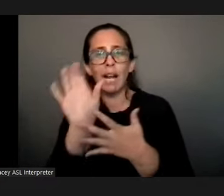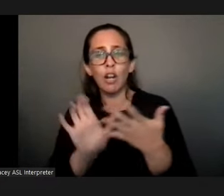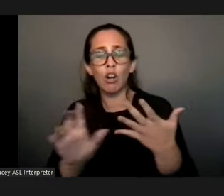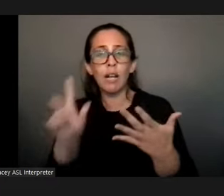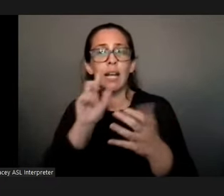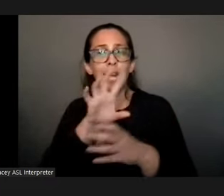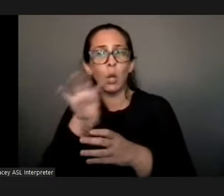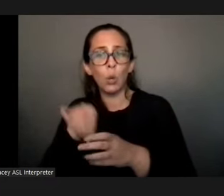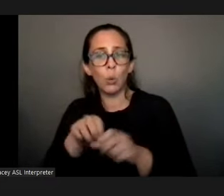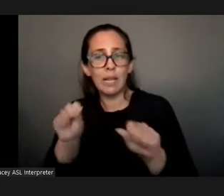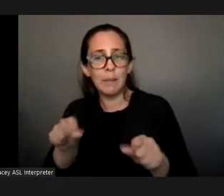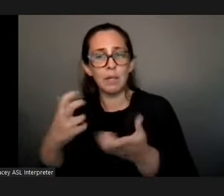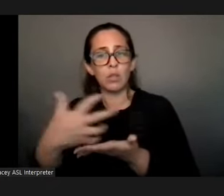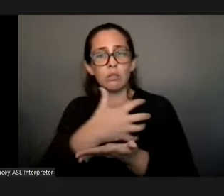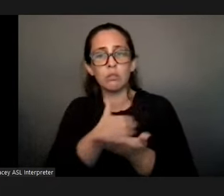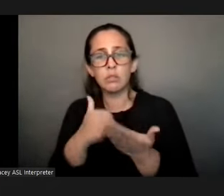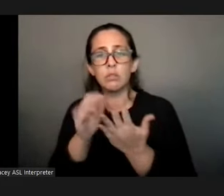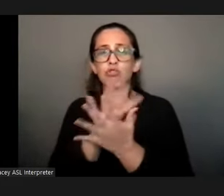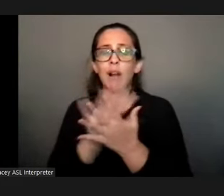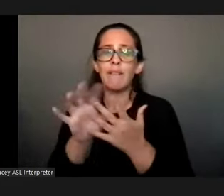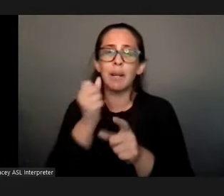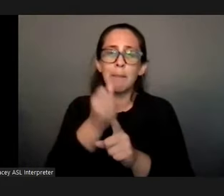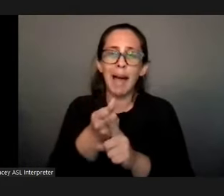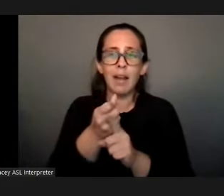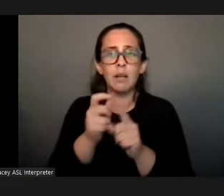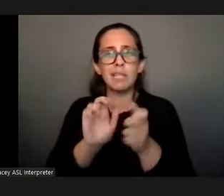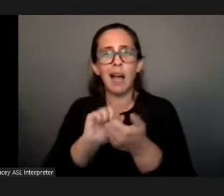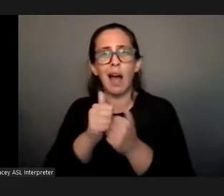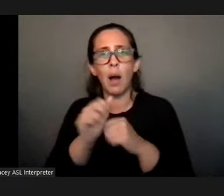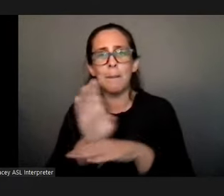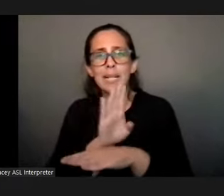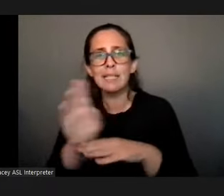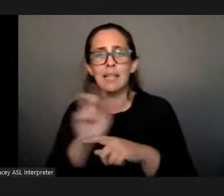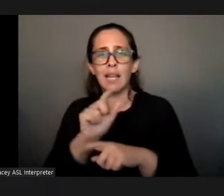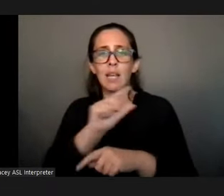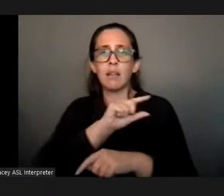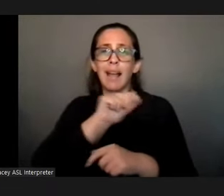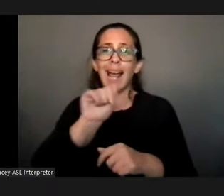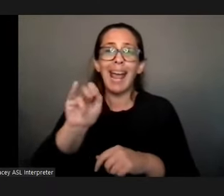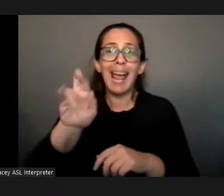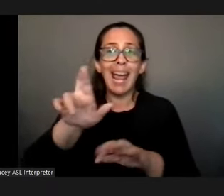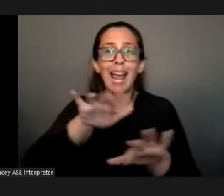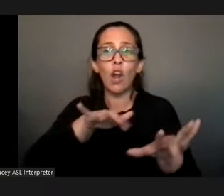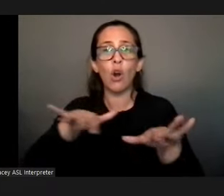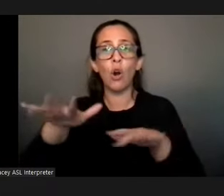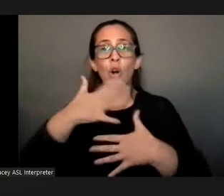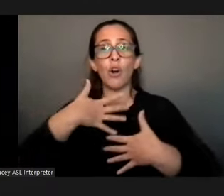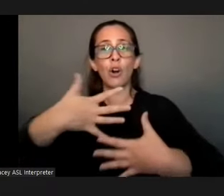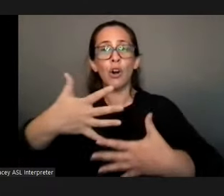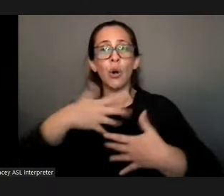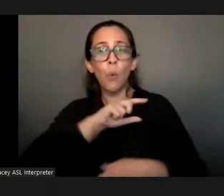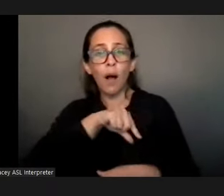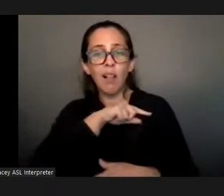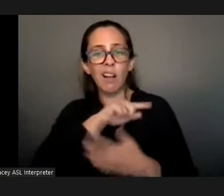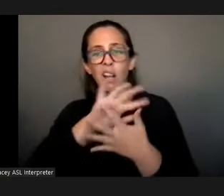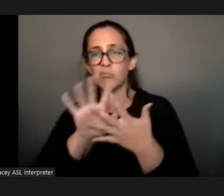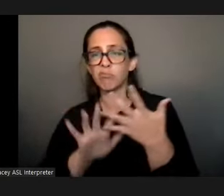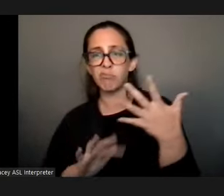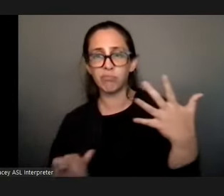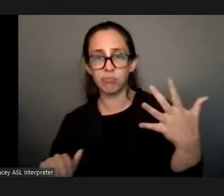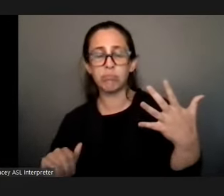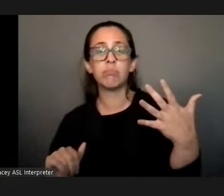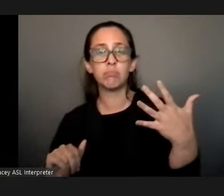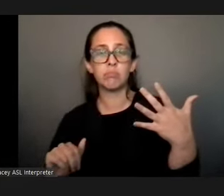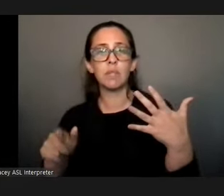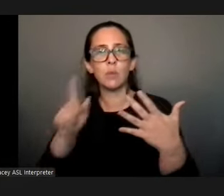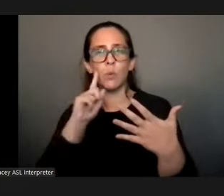the impact on traffic patterns and volumes, public safety, air quality, among others. With respect to the toll, the environmental assessment is going to